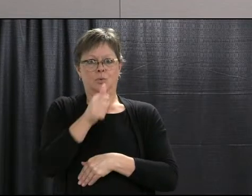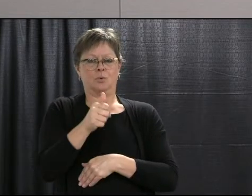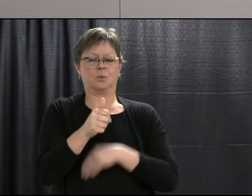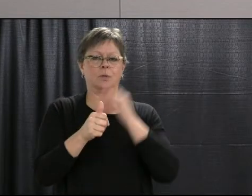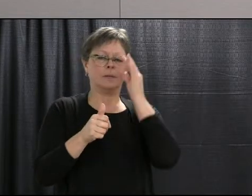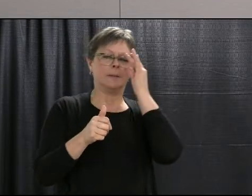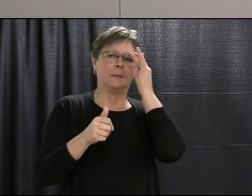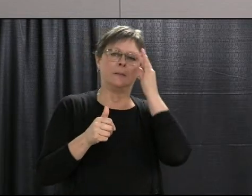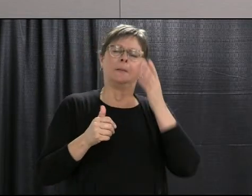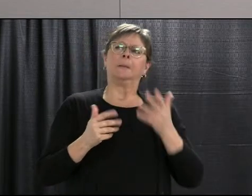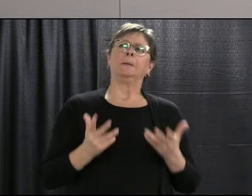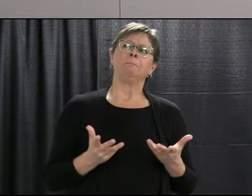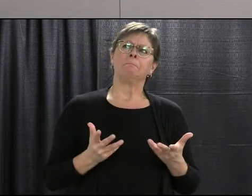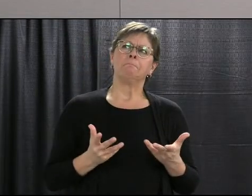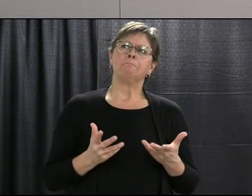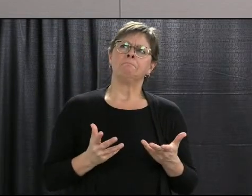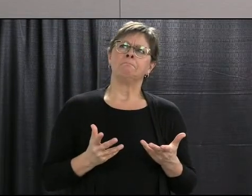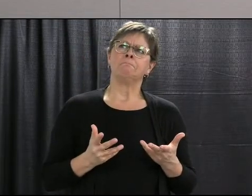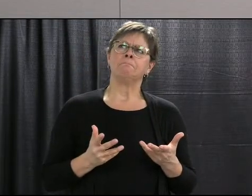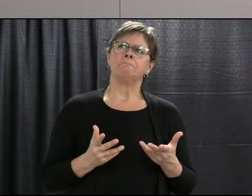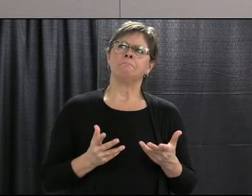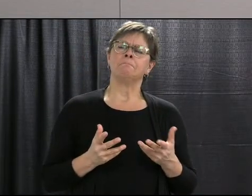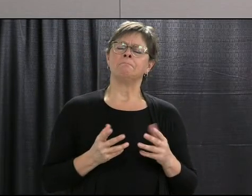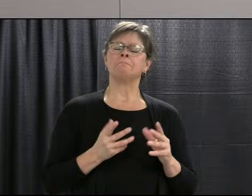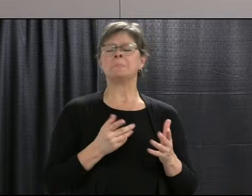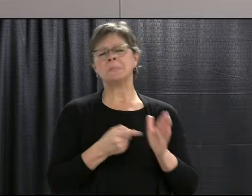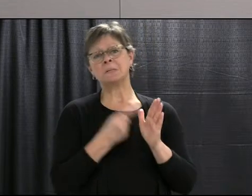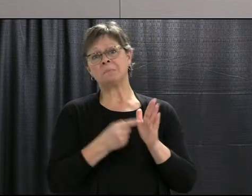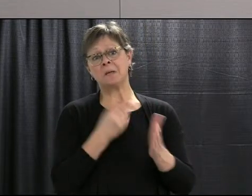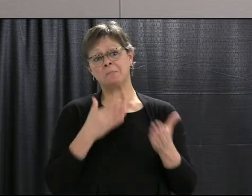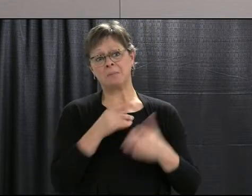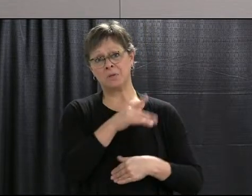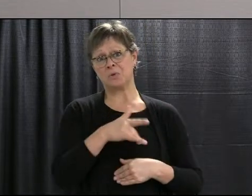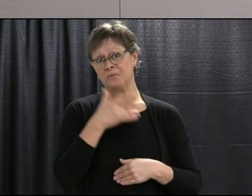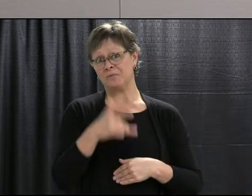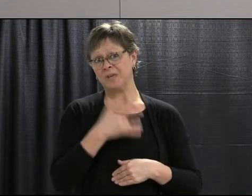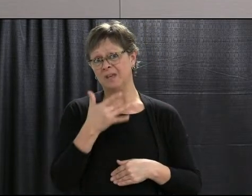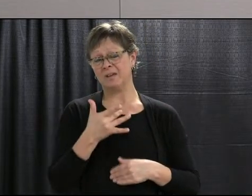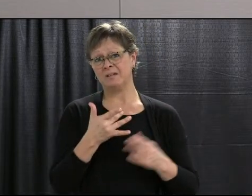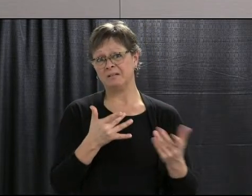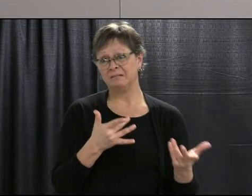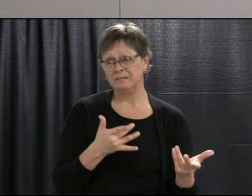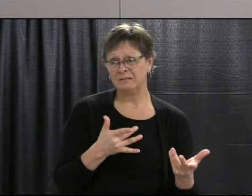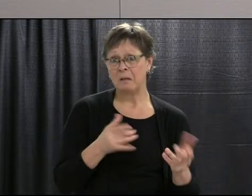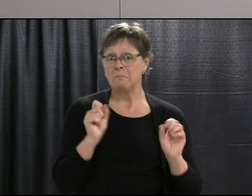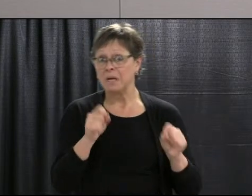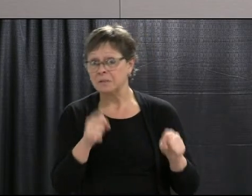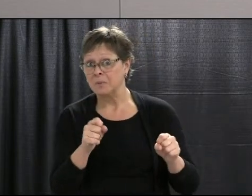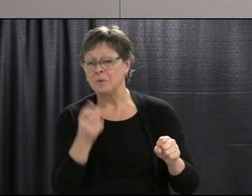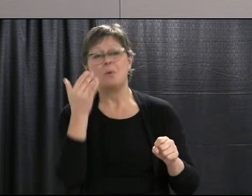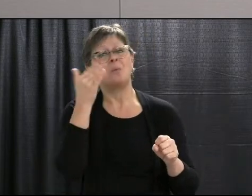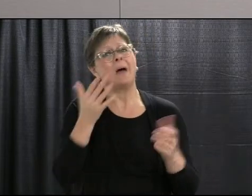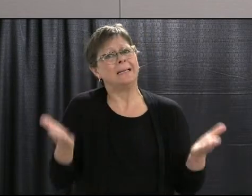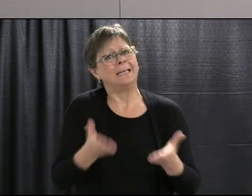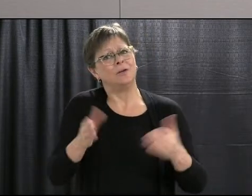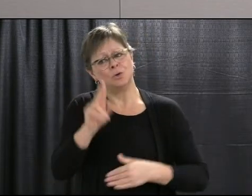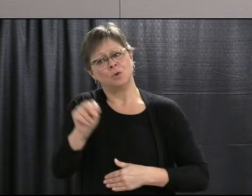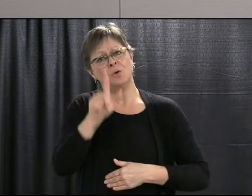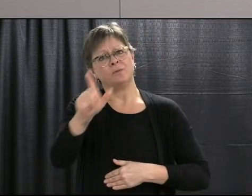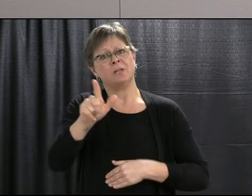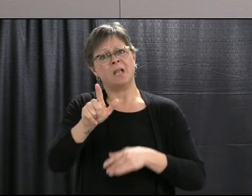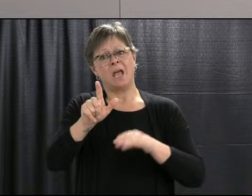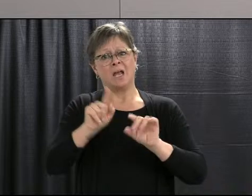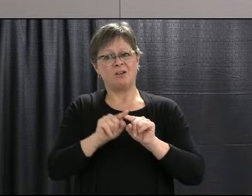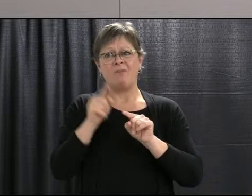is it, though, to put that by the side when you look at geography is the key here? This is the problem we have. The